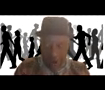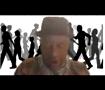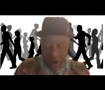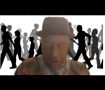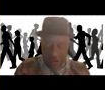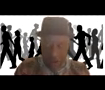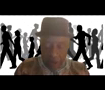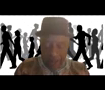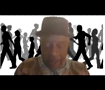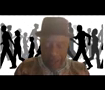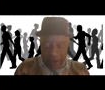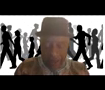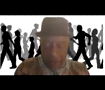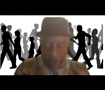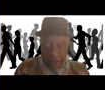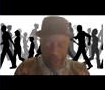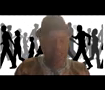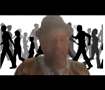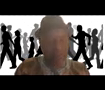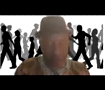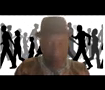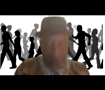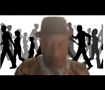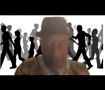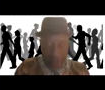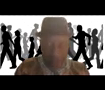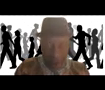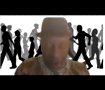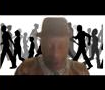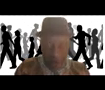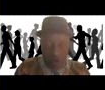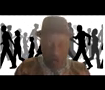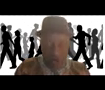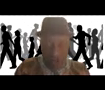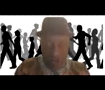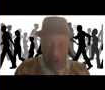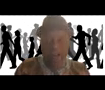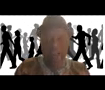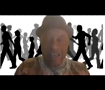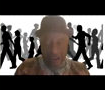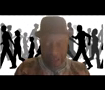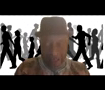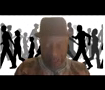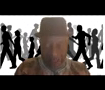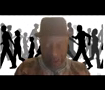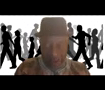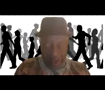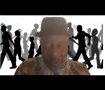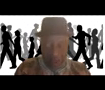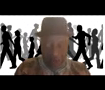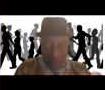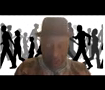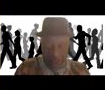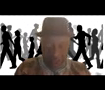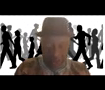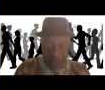Clark, who you will meet later tonight, is the bus organizing fellow who identified tonight's issue